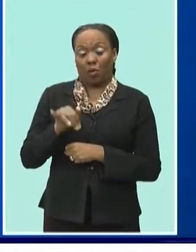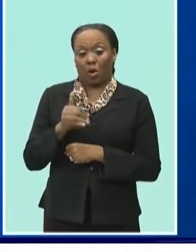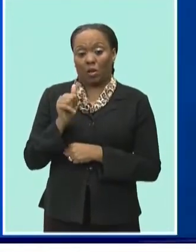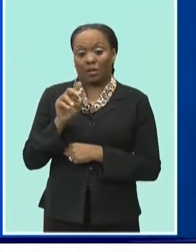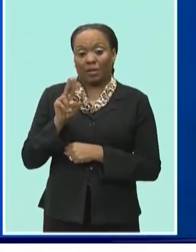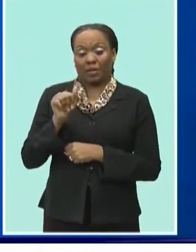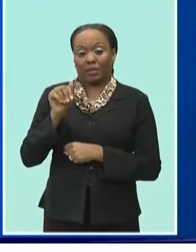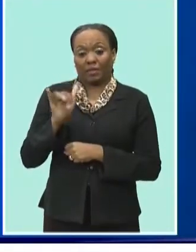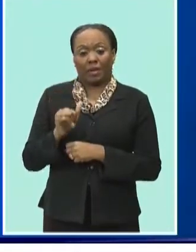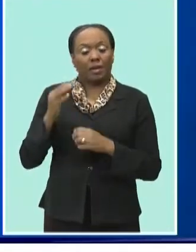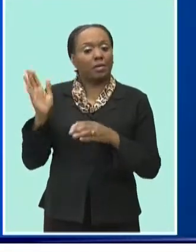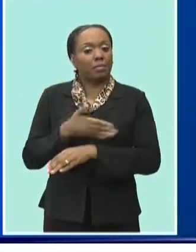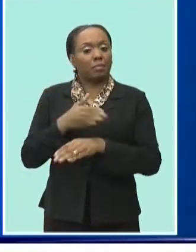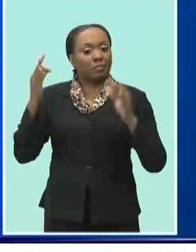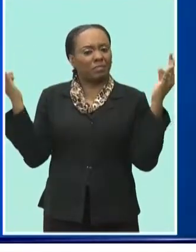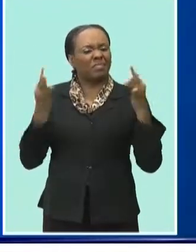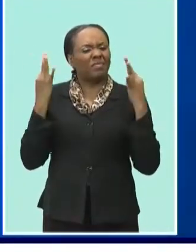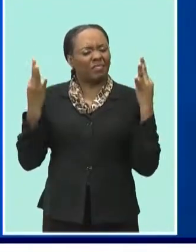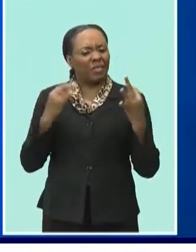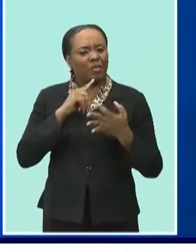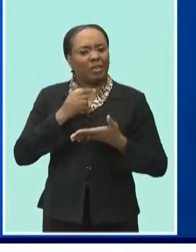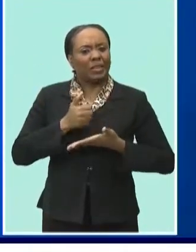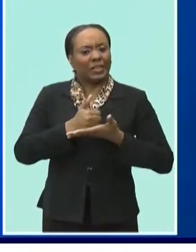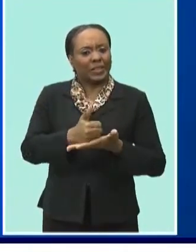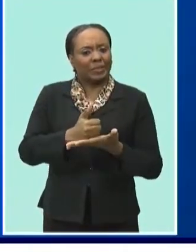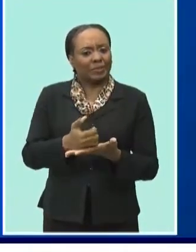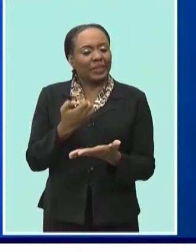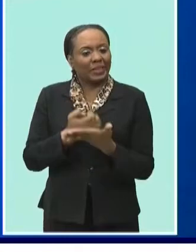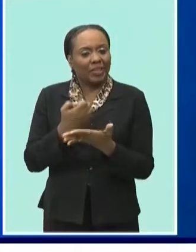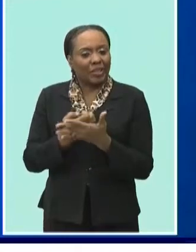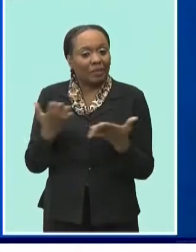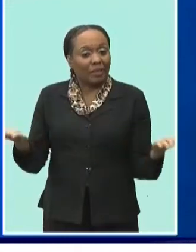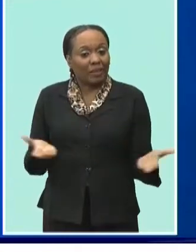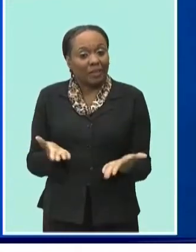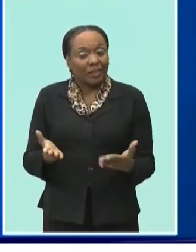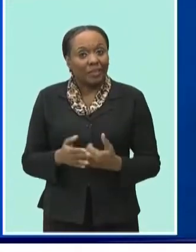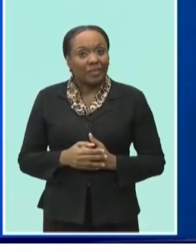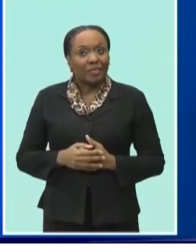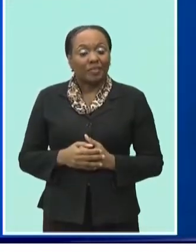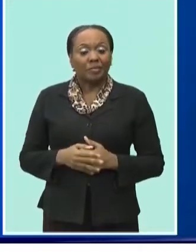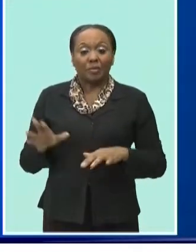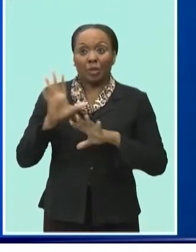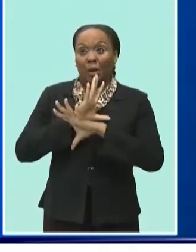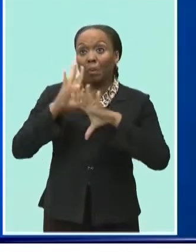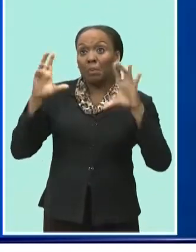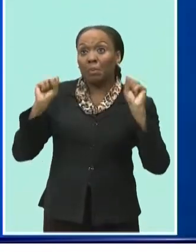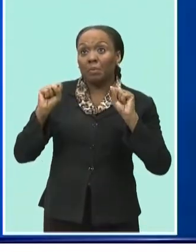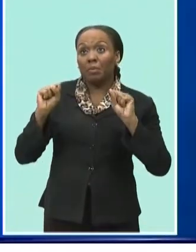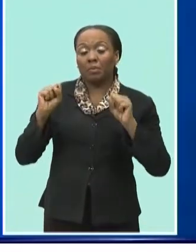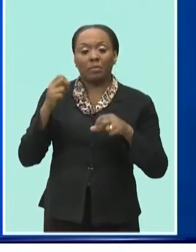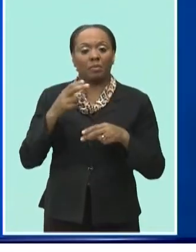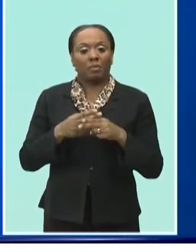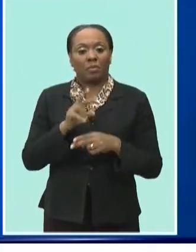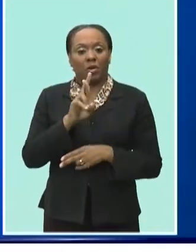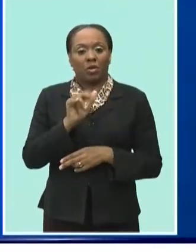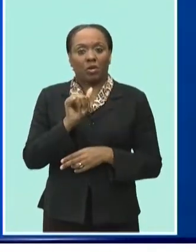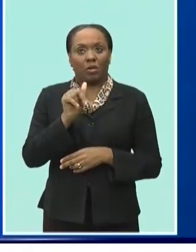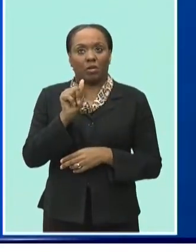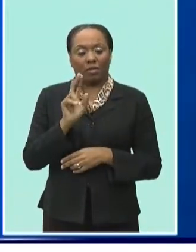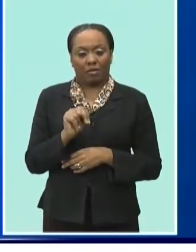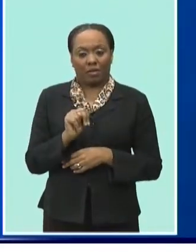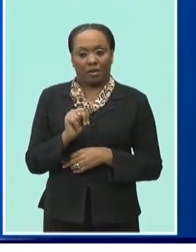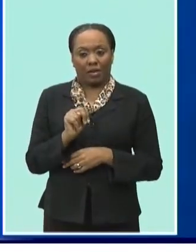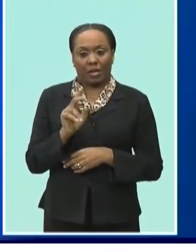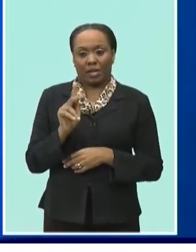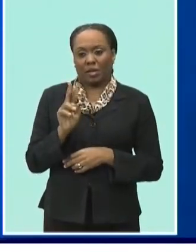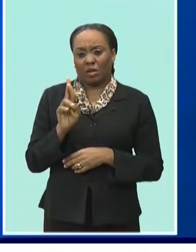is contributing to the local economy in a major way. In fact, President and founder Ryan Kruger believes it